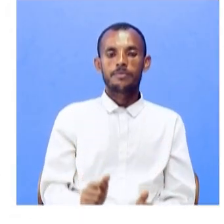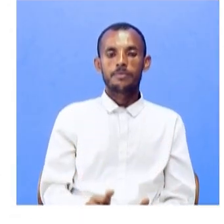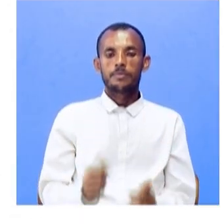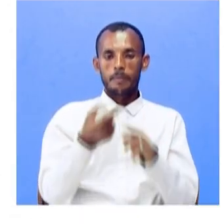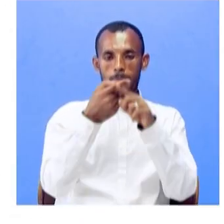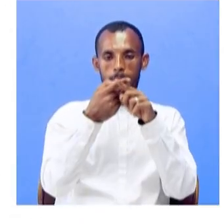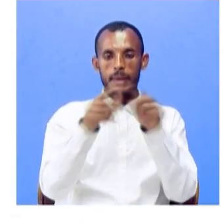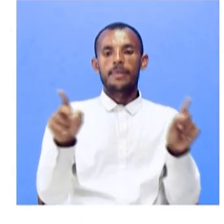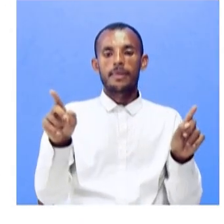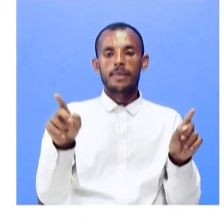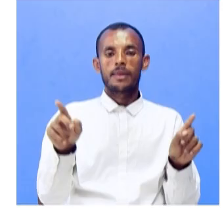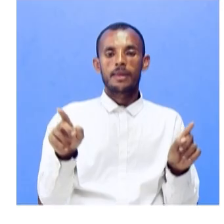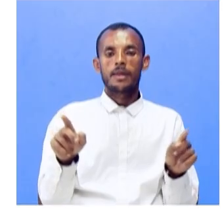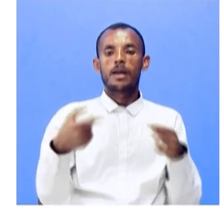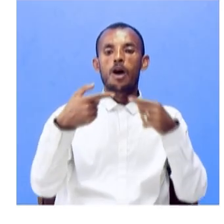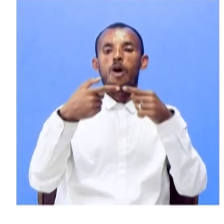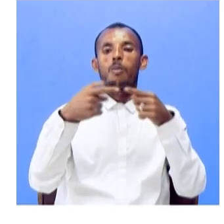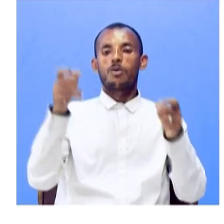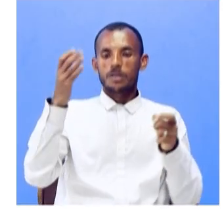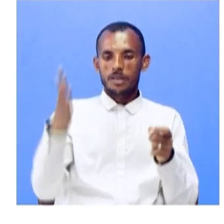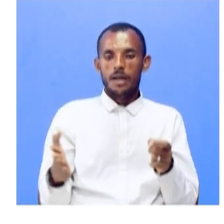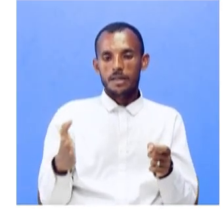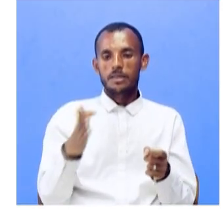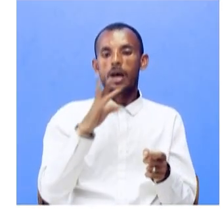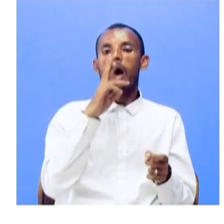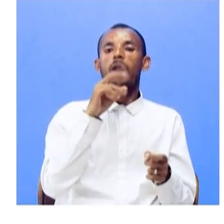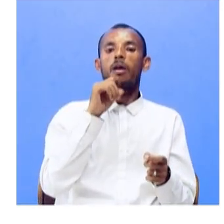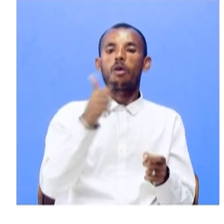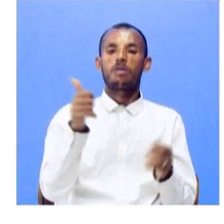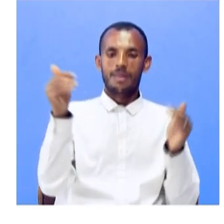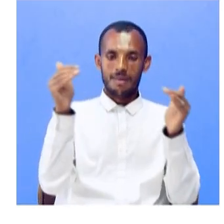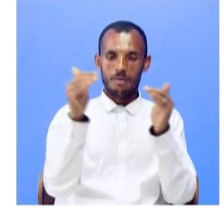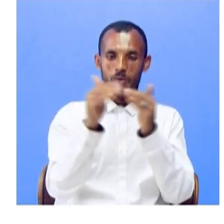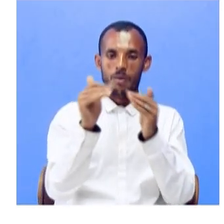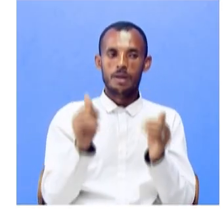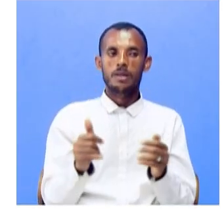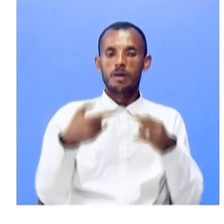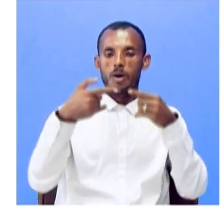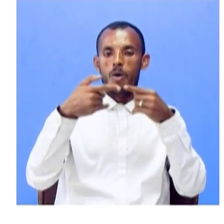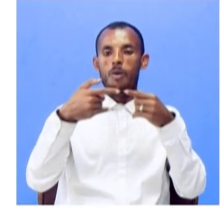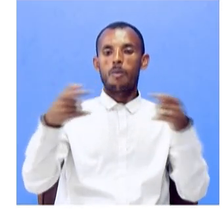but opposite sides are not congruent, but opposite